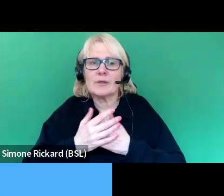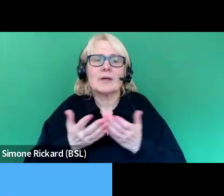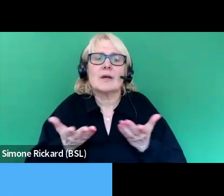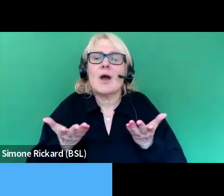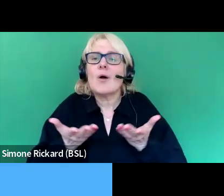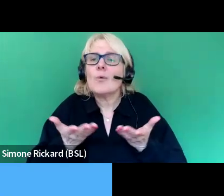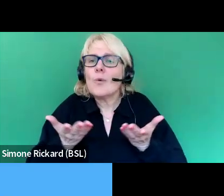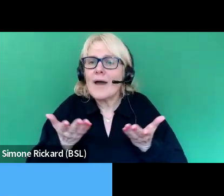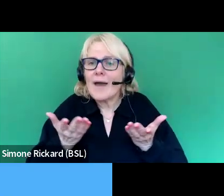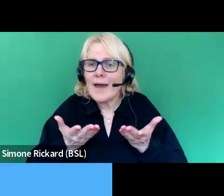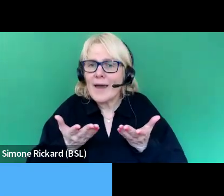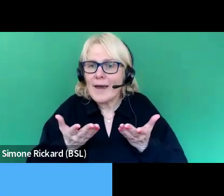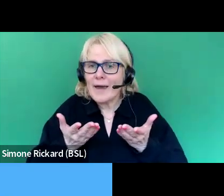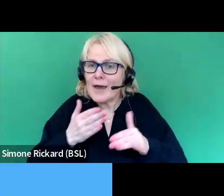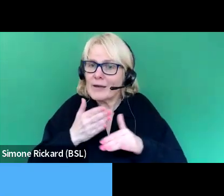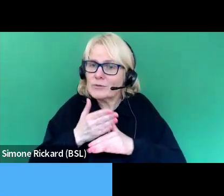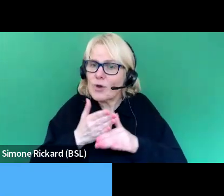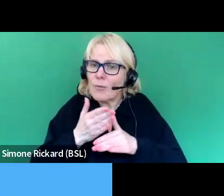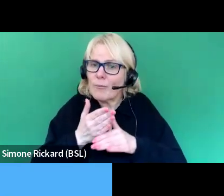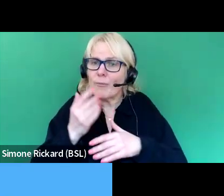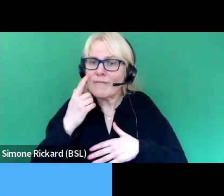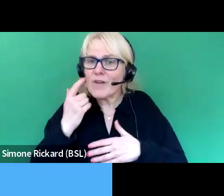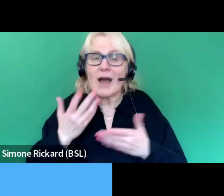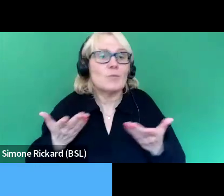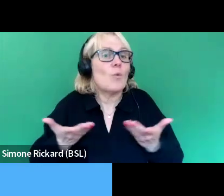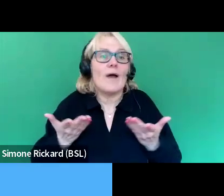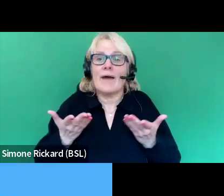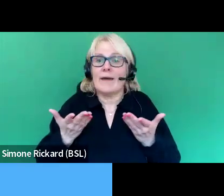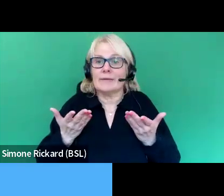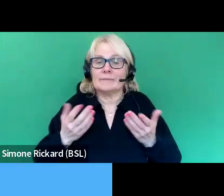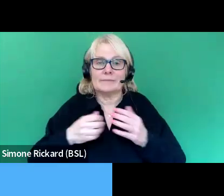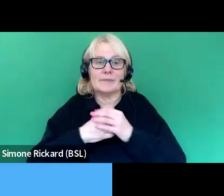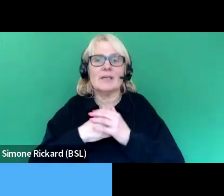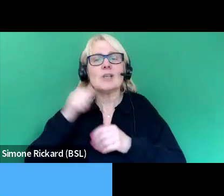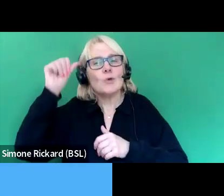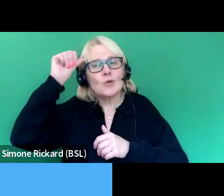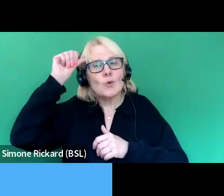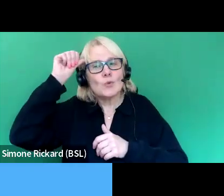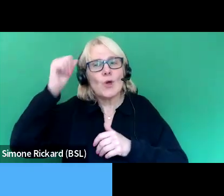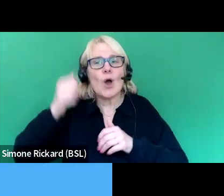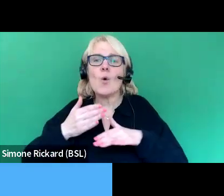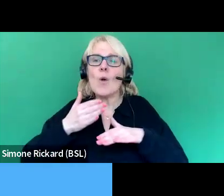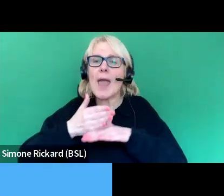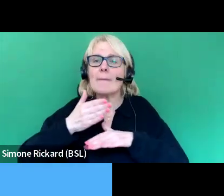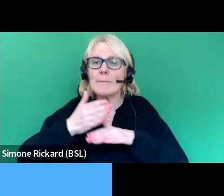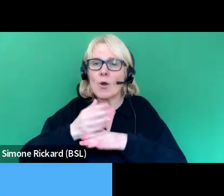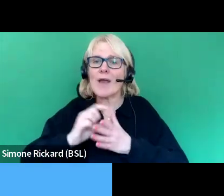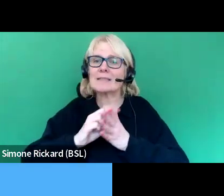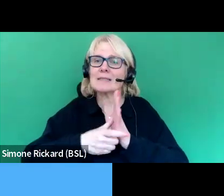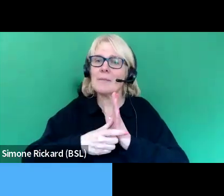can then find a job where you are aware that the employer is disability